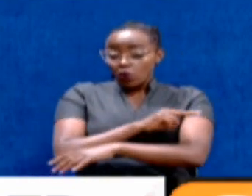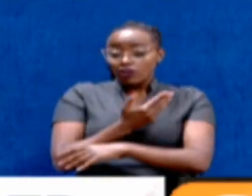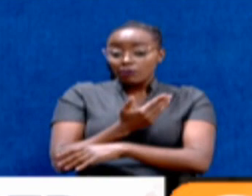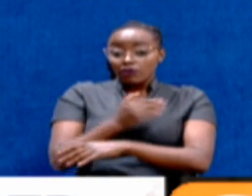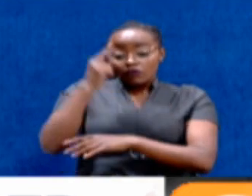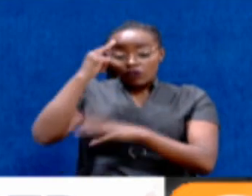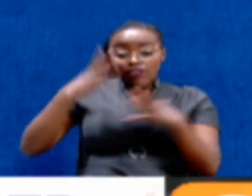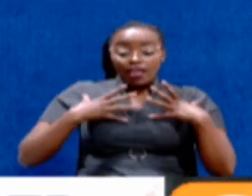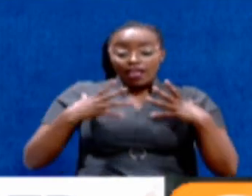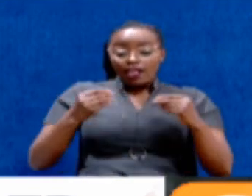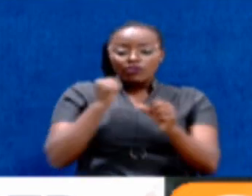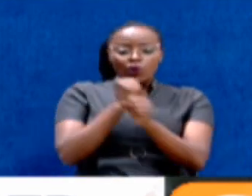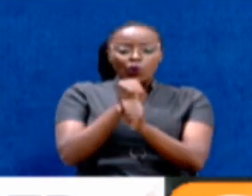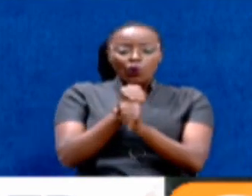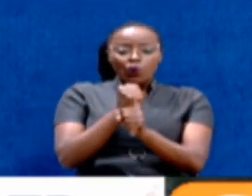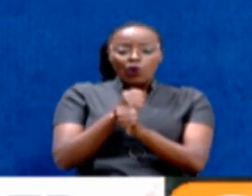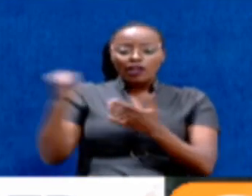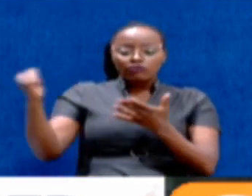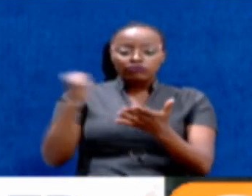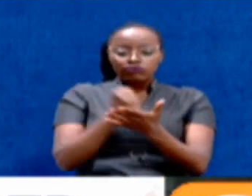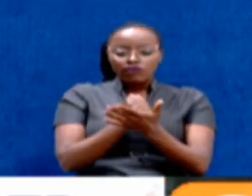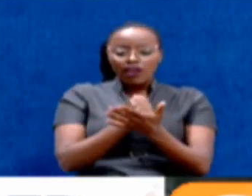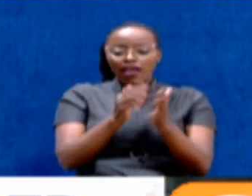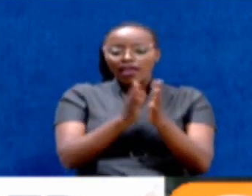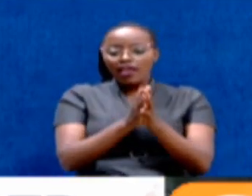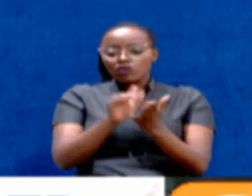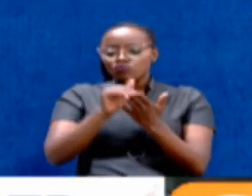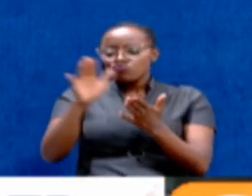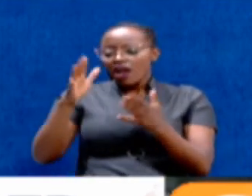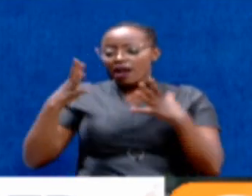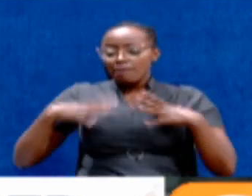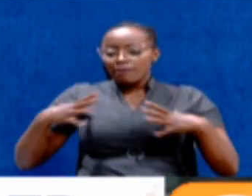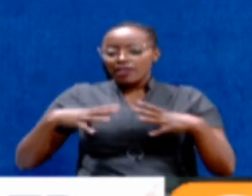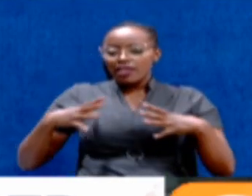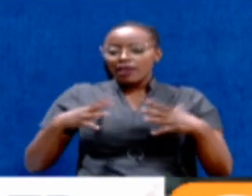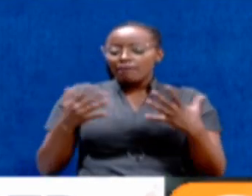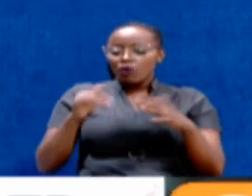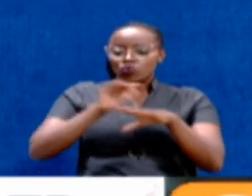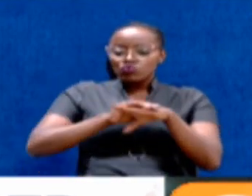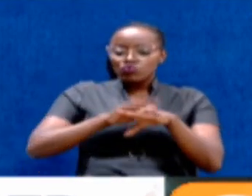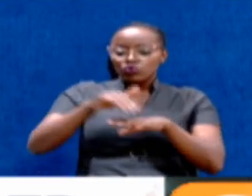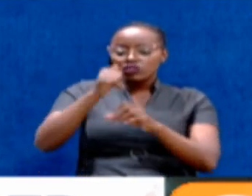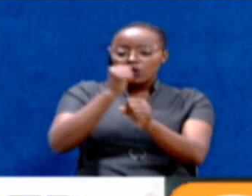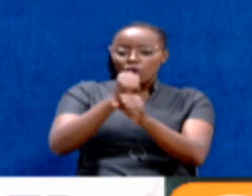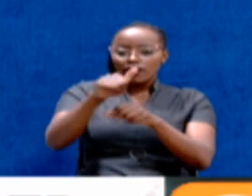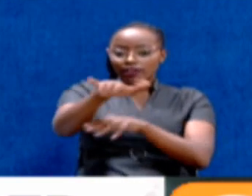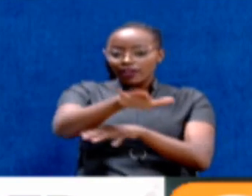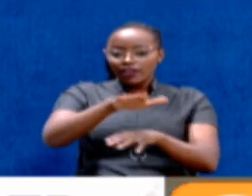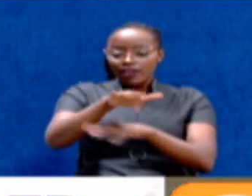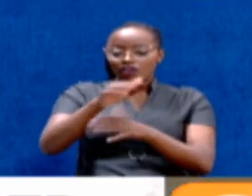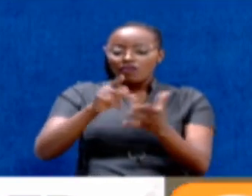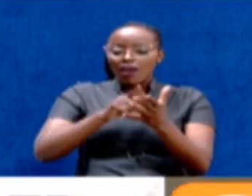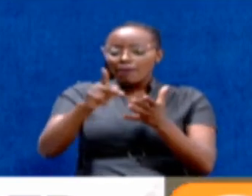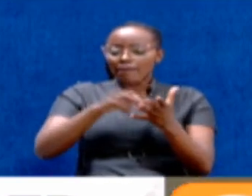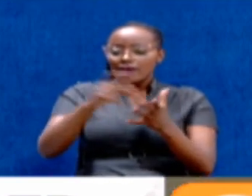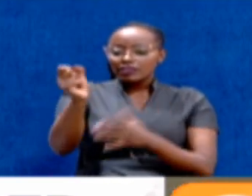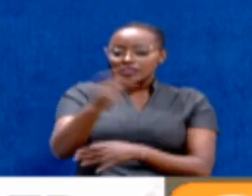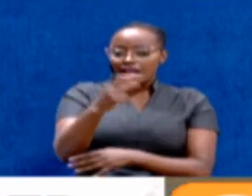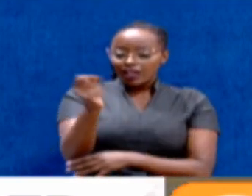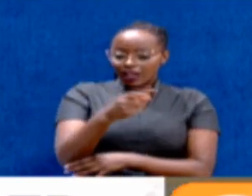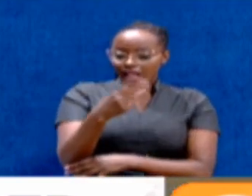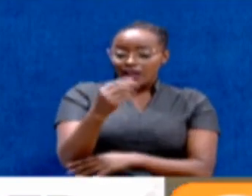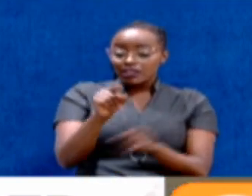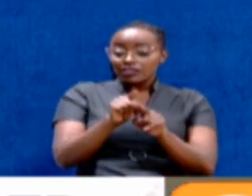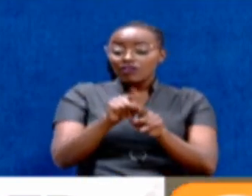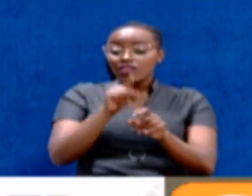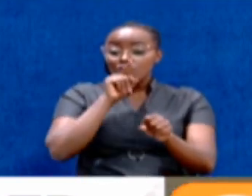for the health workers are the employment and deployment of more personnel, safer working conditions, timely payment of salaries, and unveiling